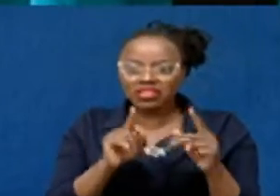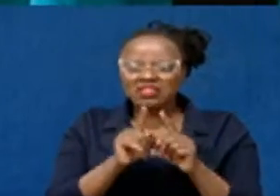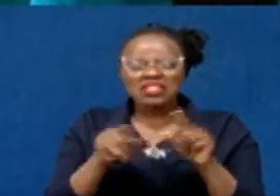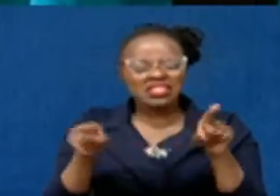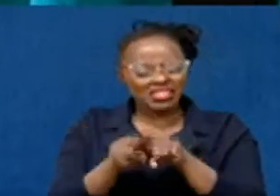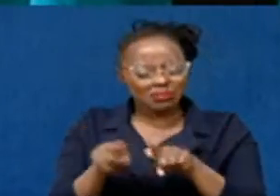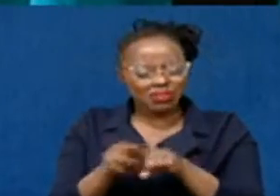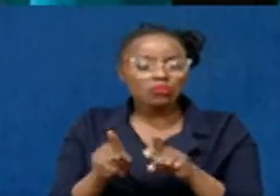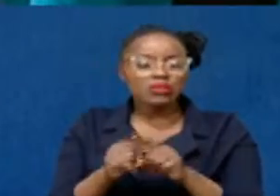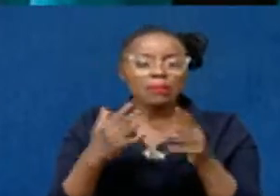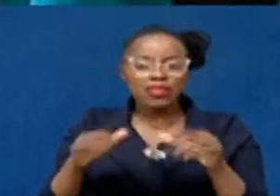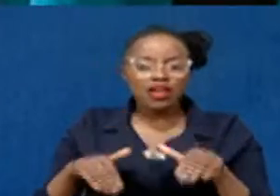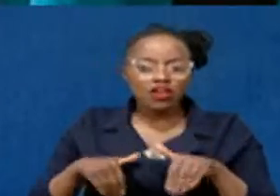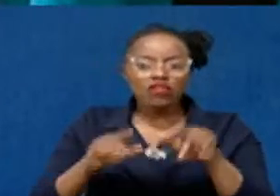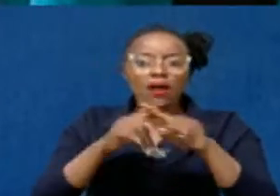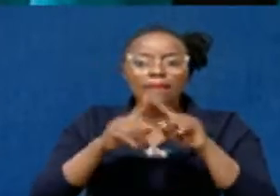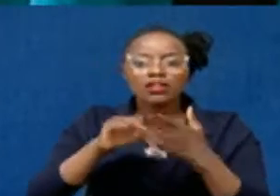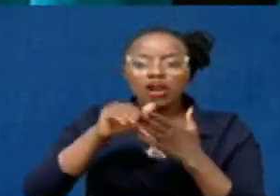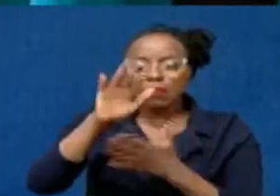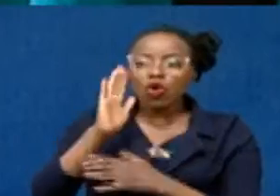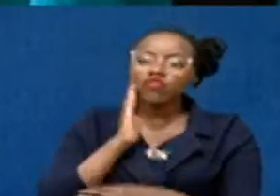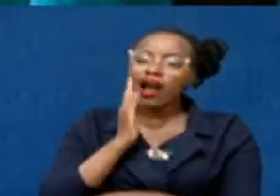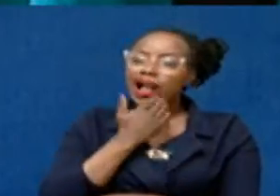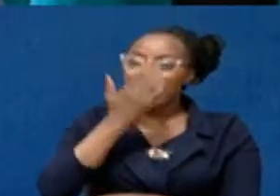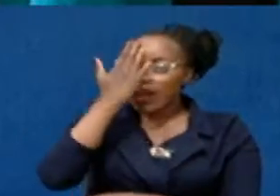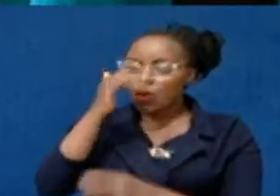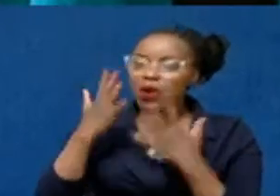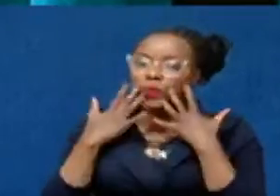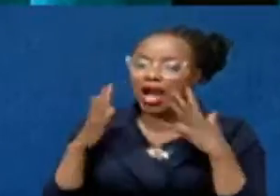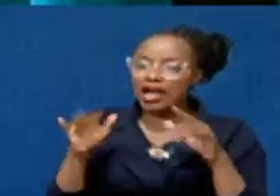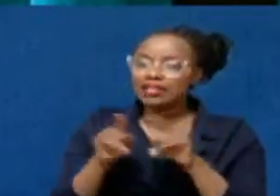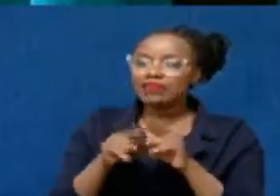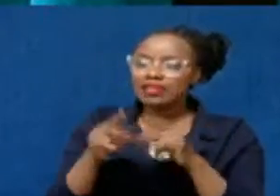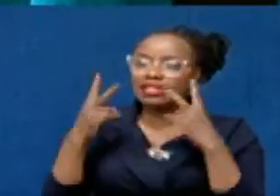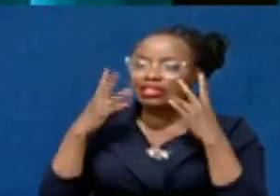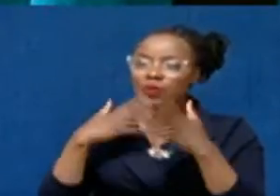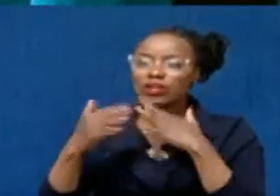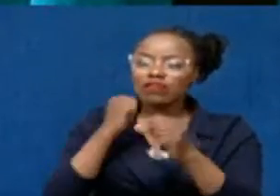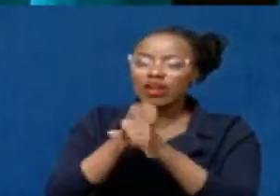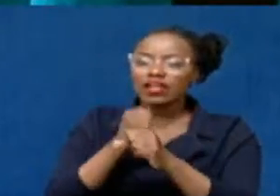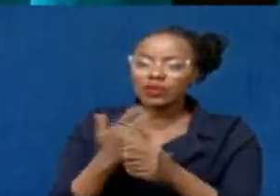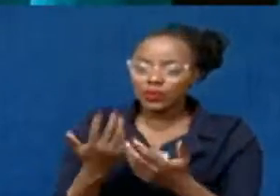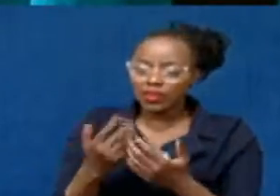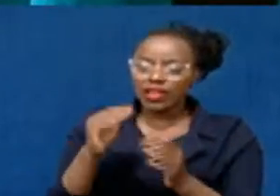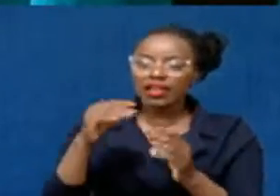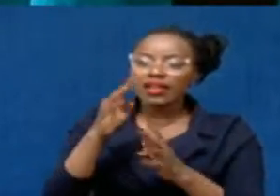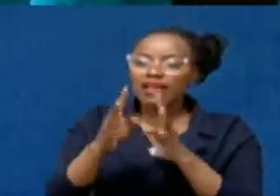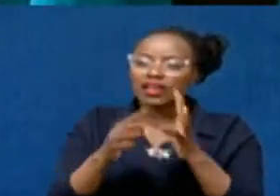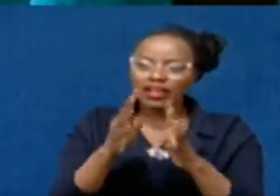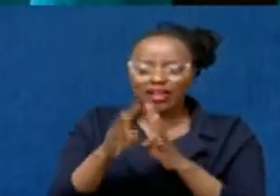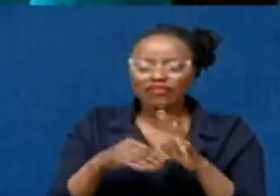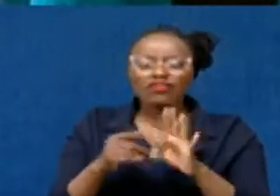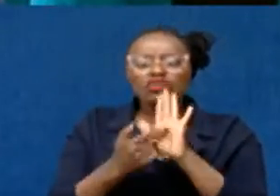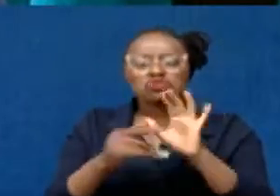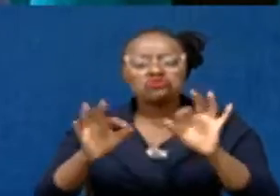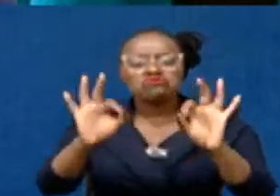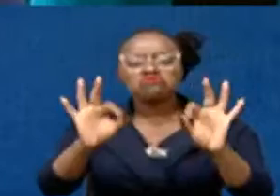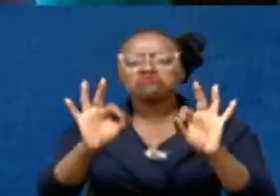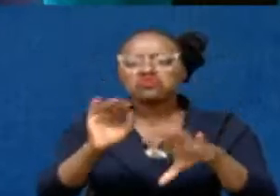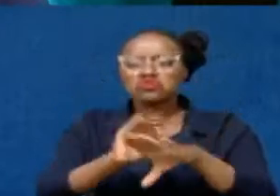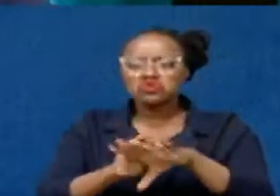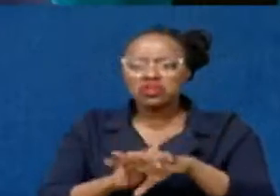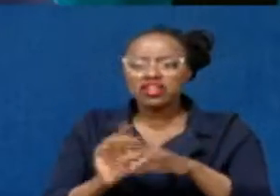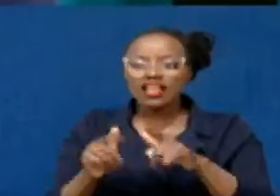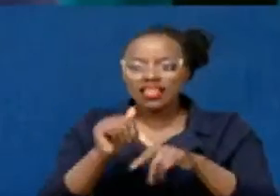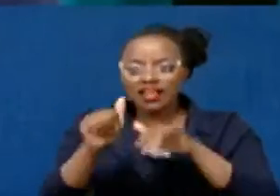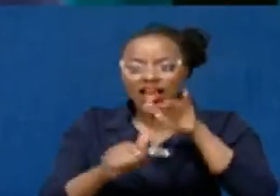the same thing, but with a bit more of color, because he would do the kind of things we saw in Kasarani today. Very, very good show. And